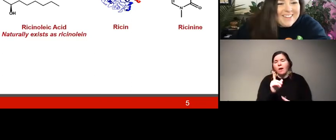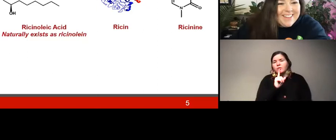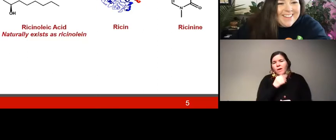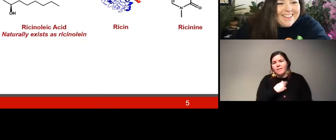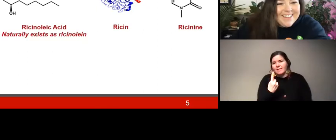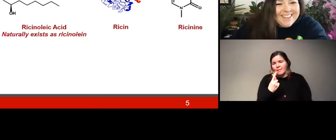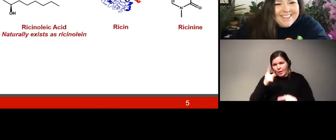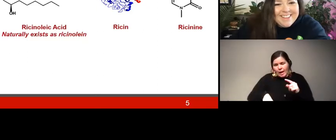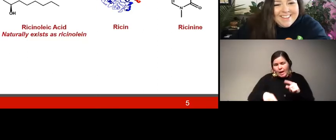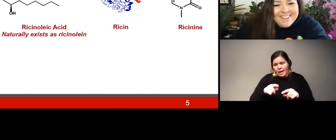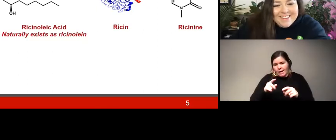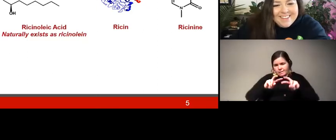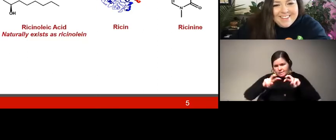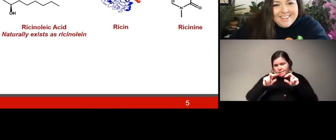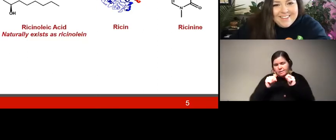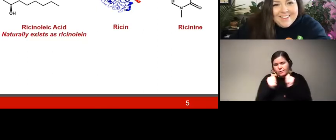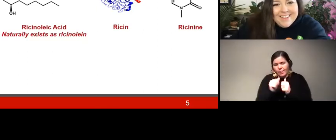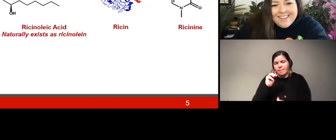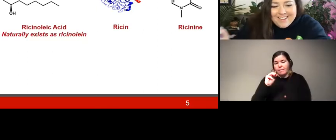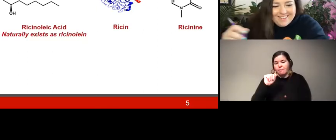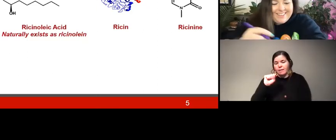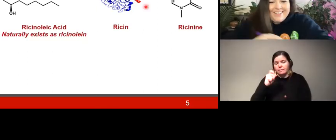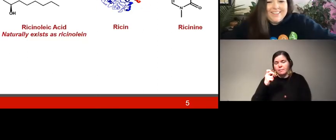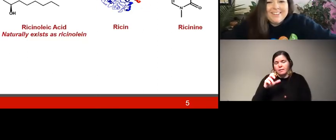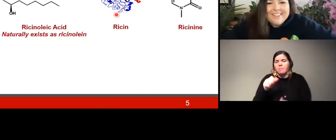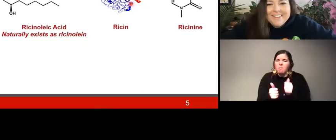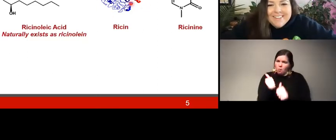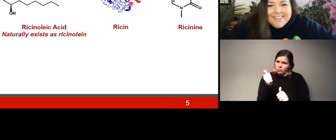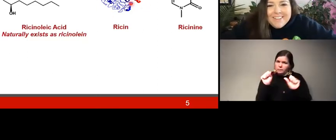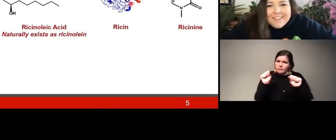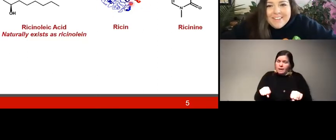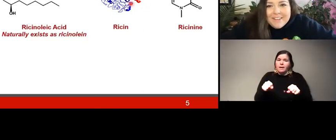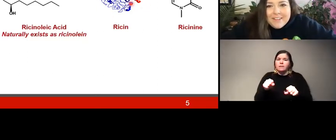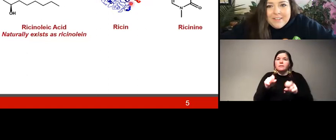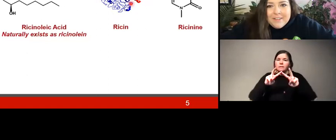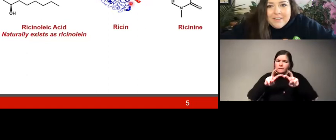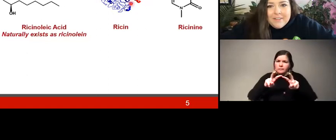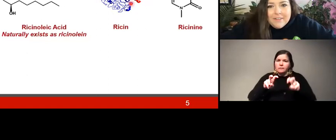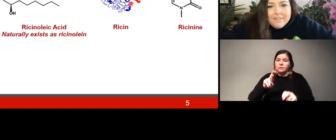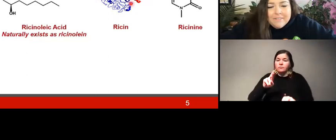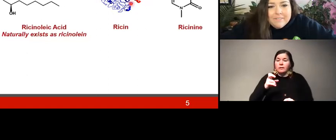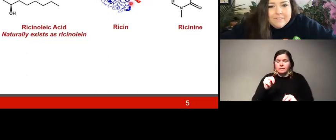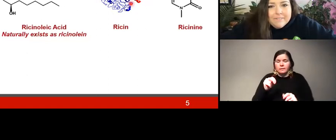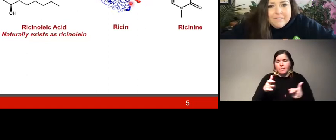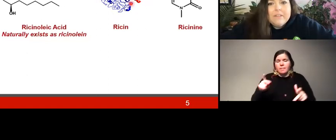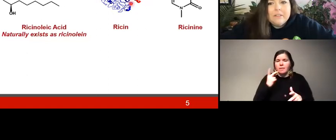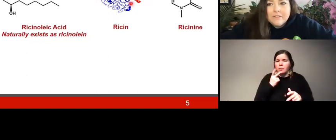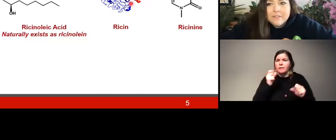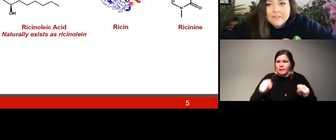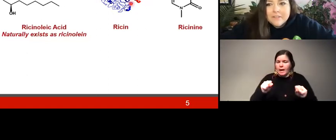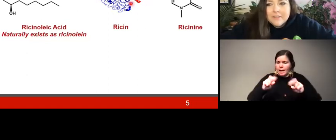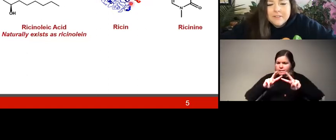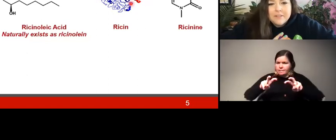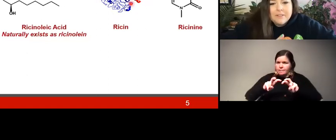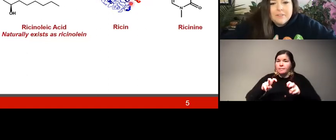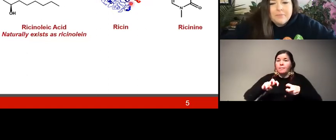with mass spec, but most things you can look at with mass spec. And ricin, which is a really big protein, is something you can look at. The issue